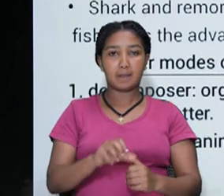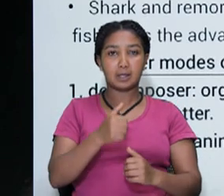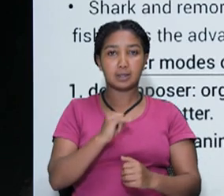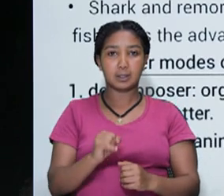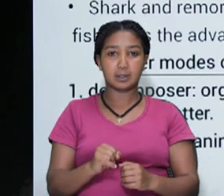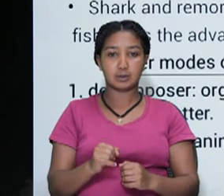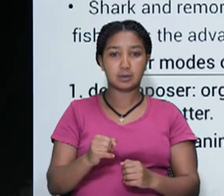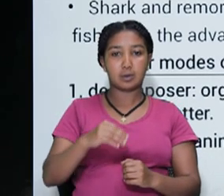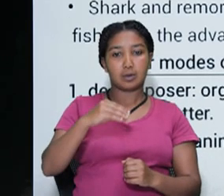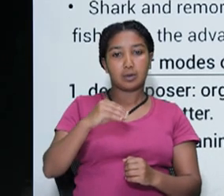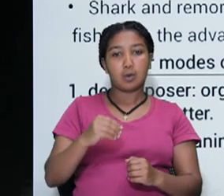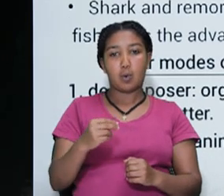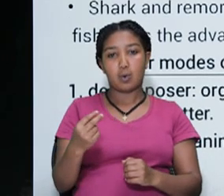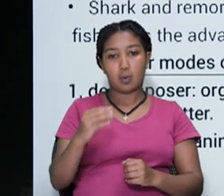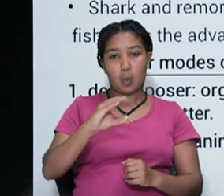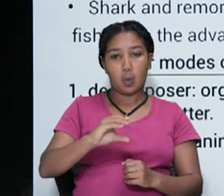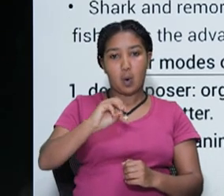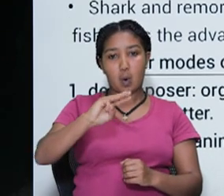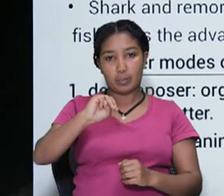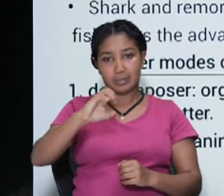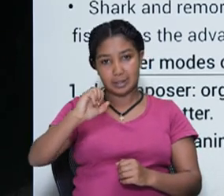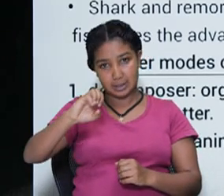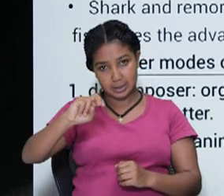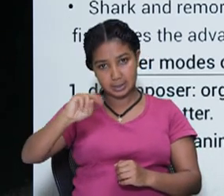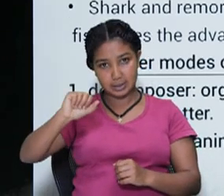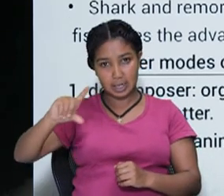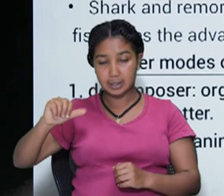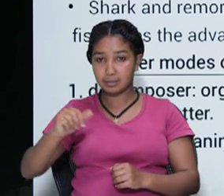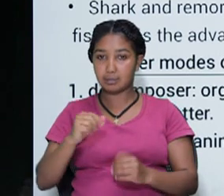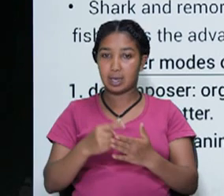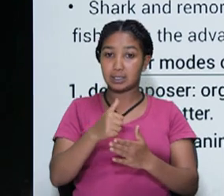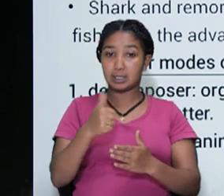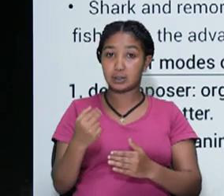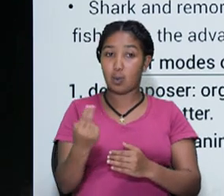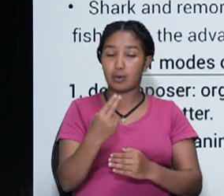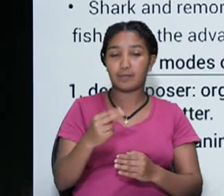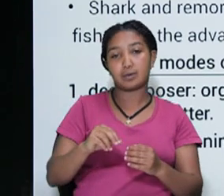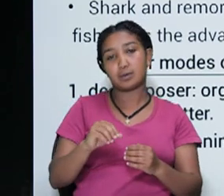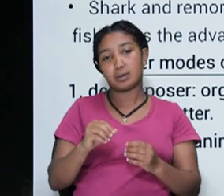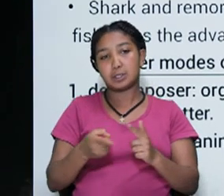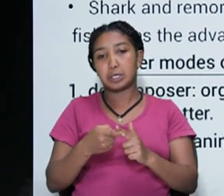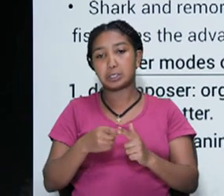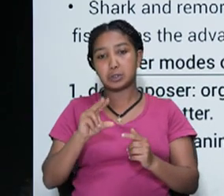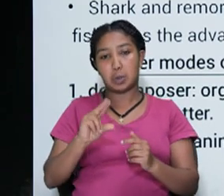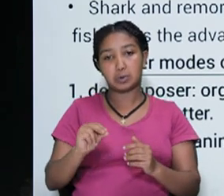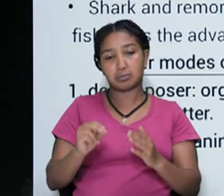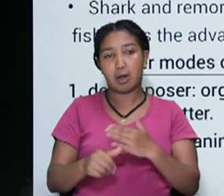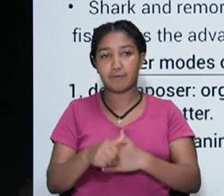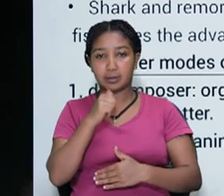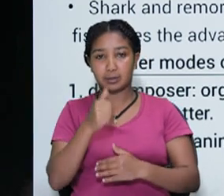The other is commensalism. In this relationship, one organism is benefited, but the other is neither benefited nor